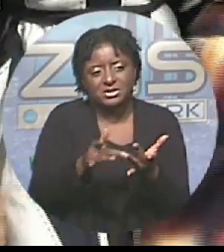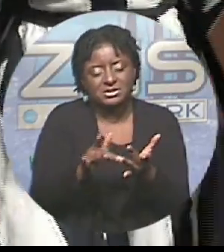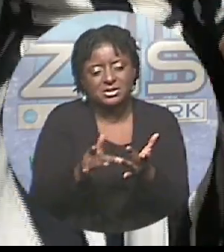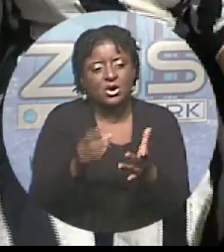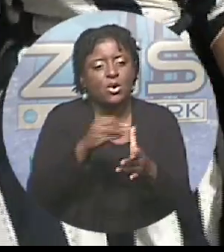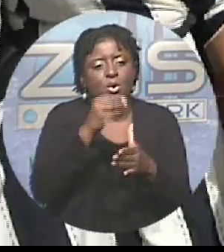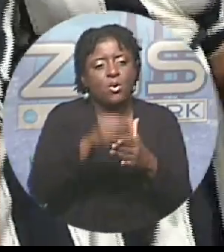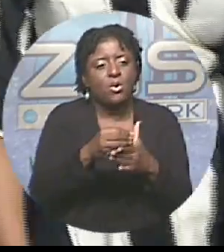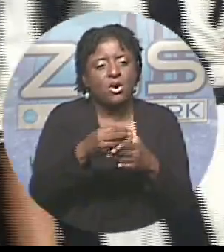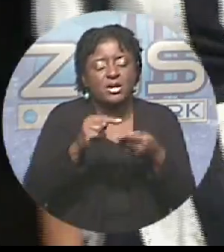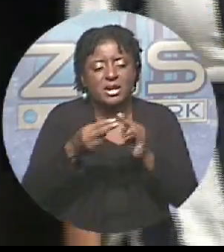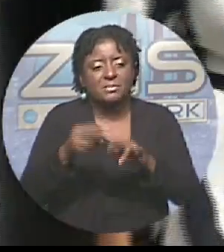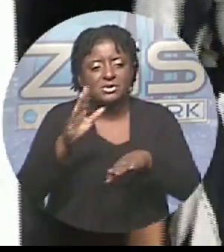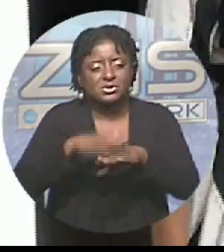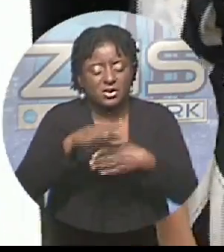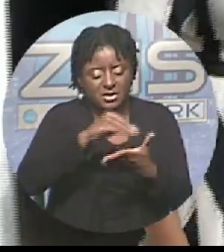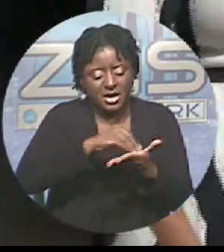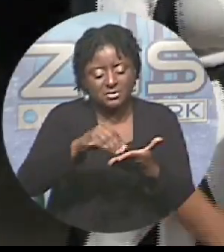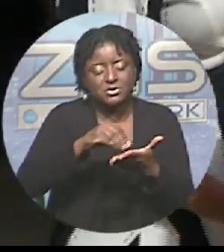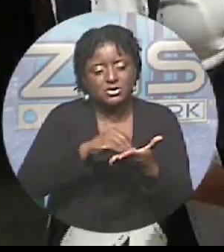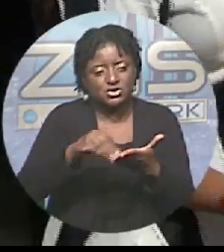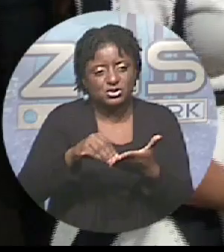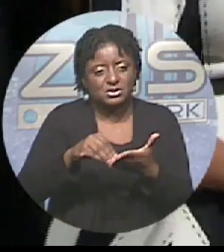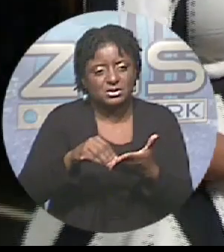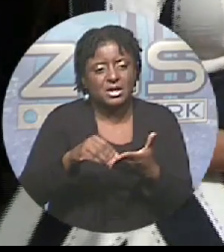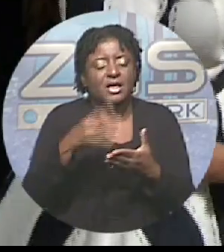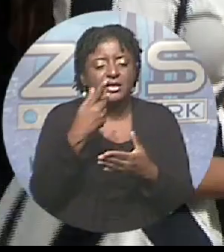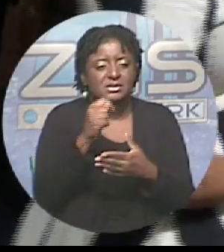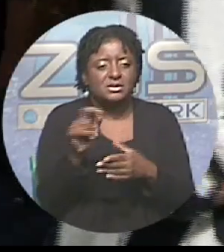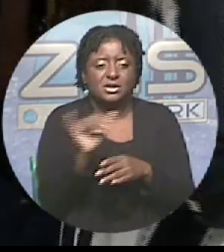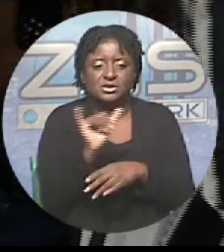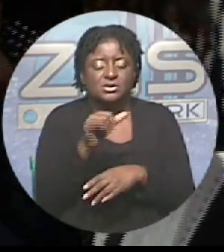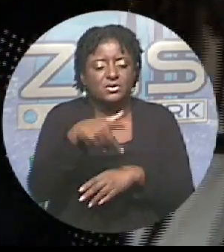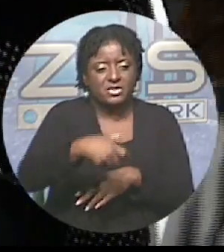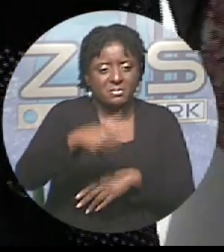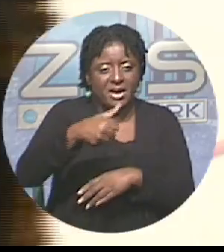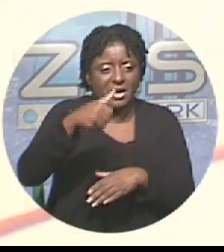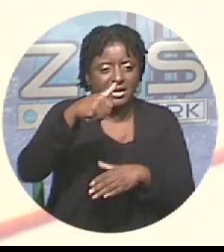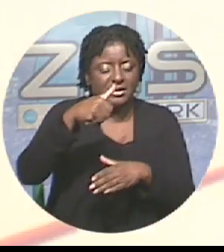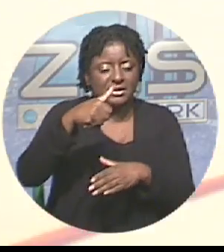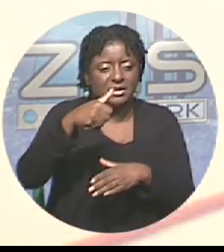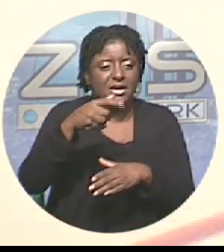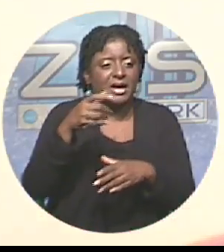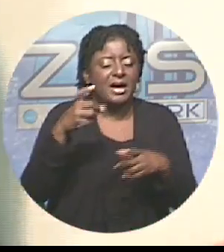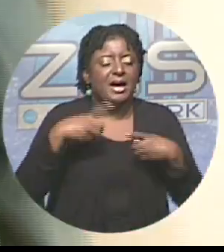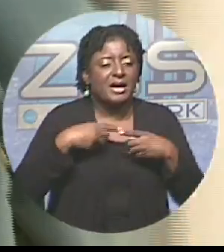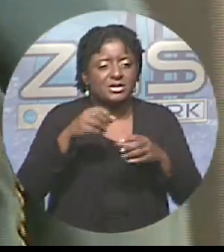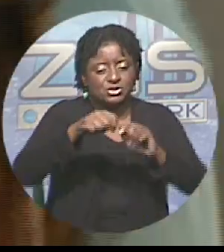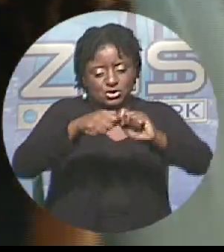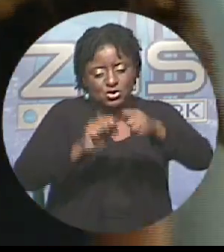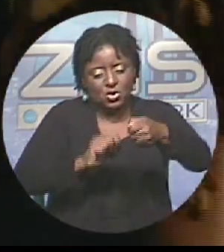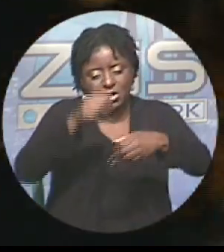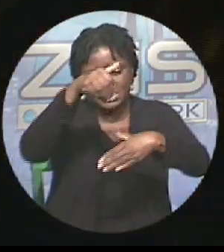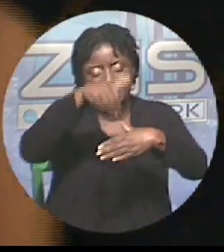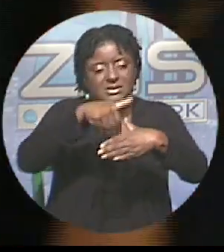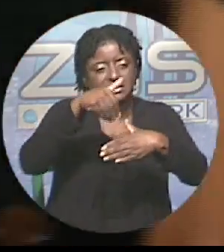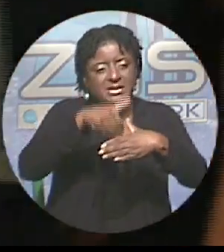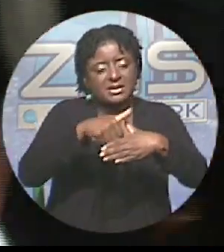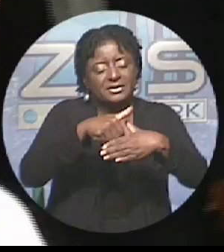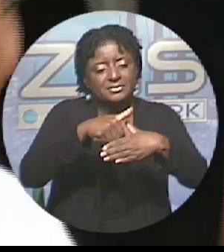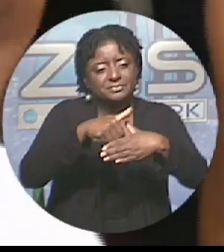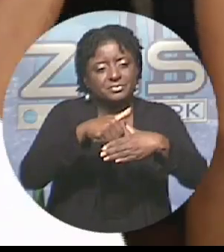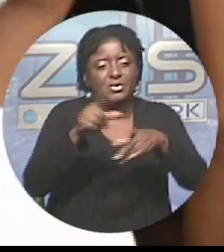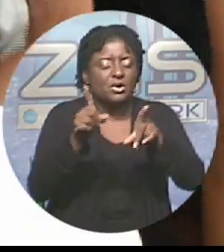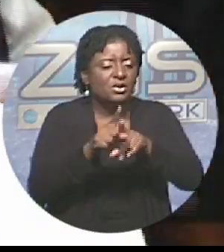the ammunition. His lawyers also maintained that the bag in which the ammunition was found had a torn interior pocket. They also suggested